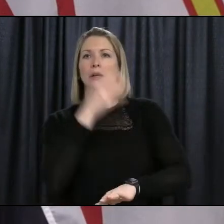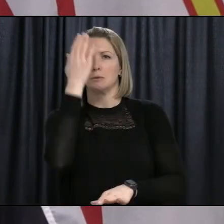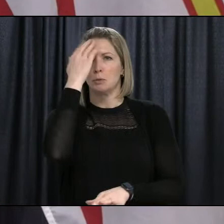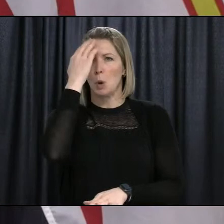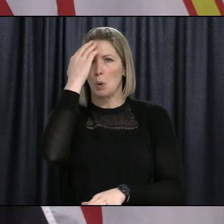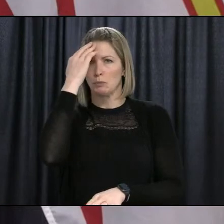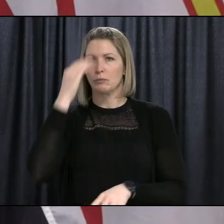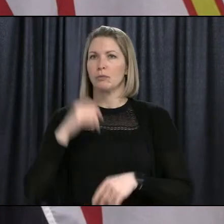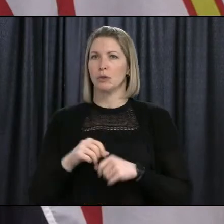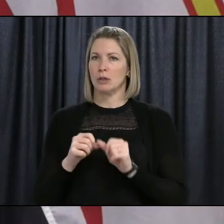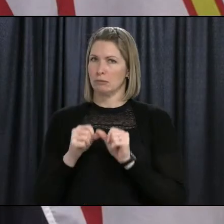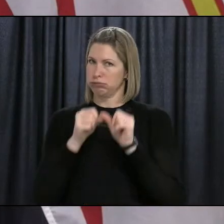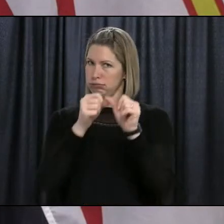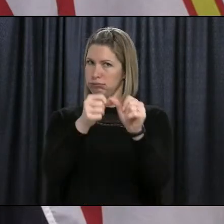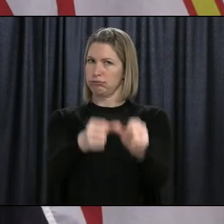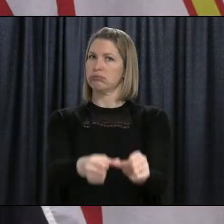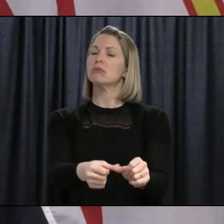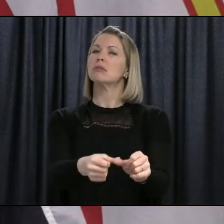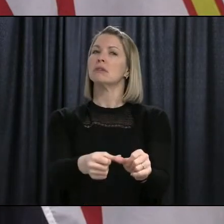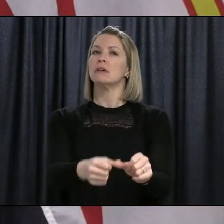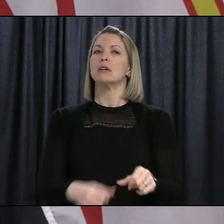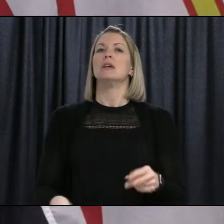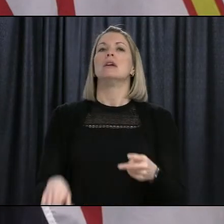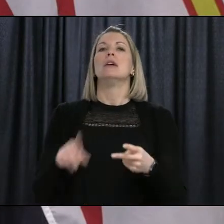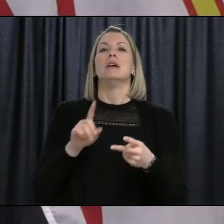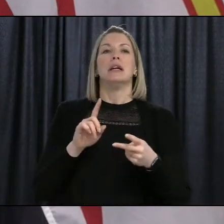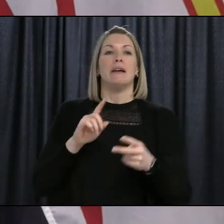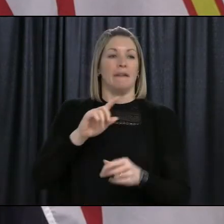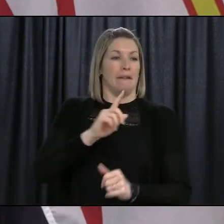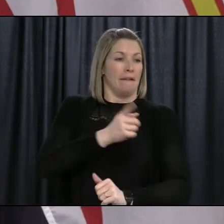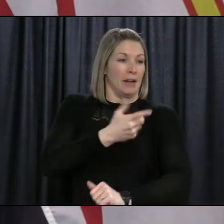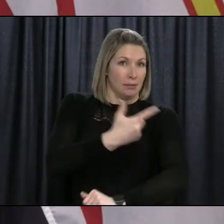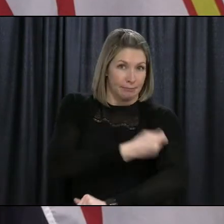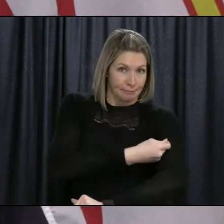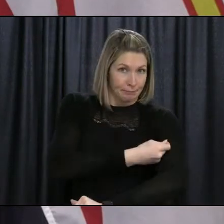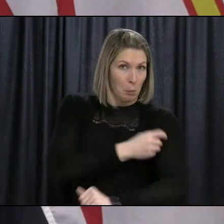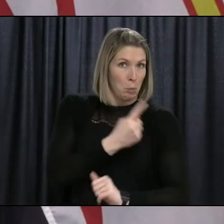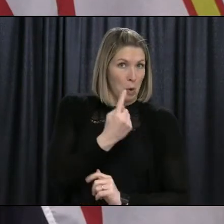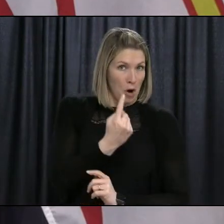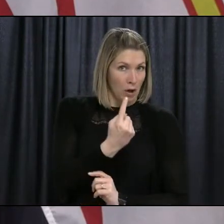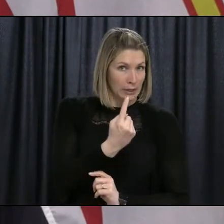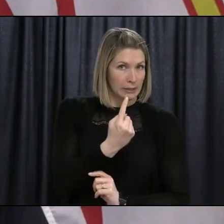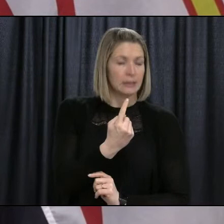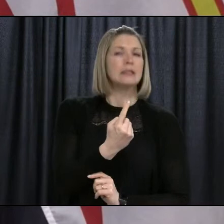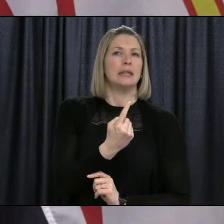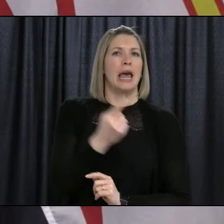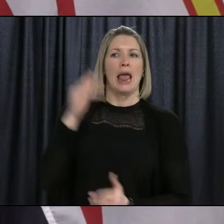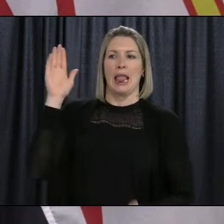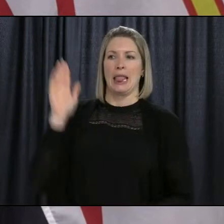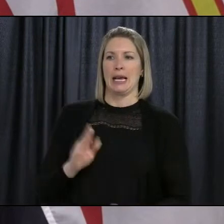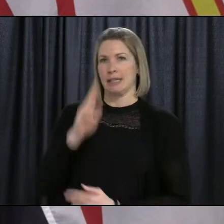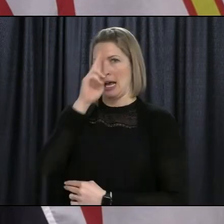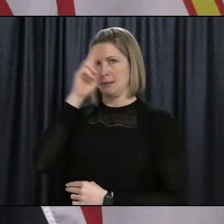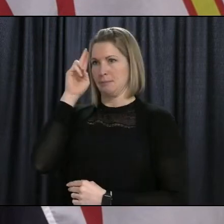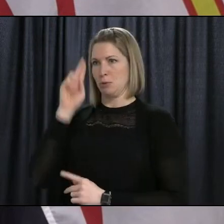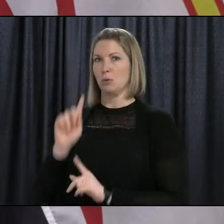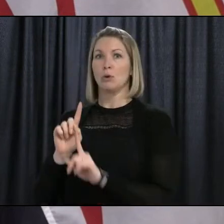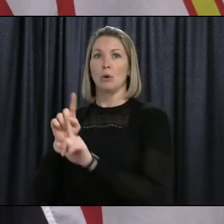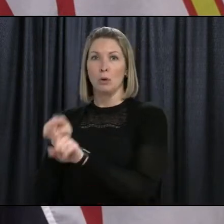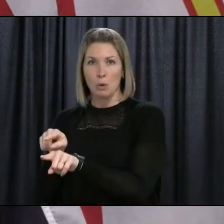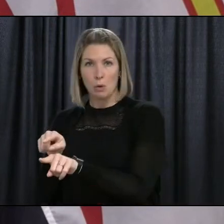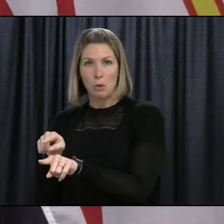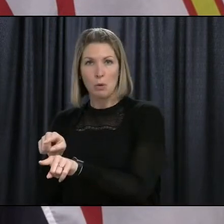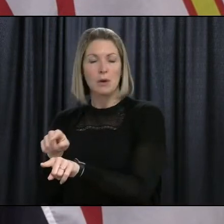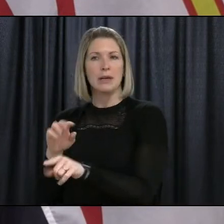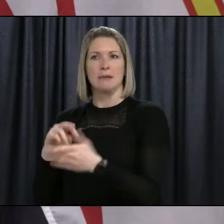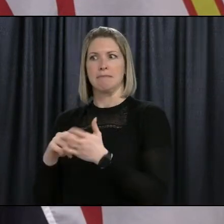Current evidence is suggesting that high vaccine effectiveness against symptomatic disease and hospitalization for several weeks after the